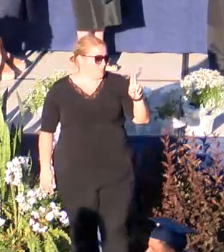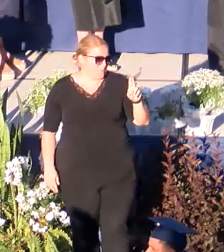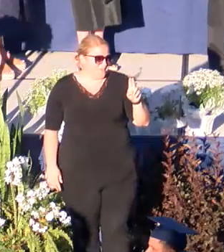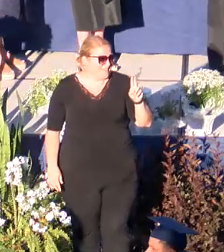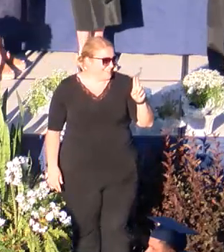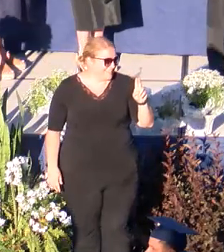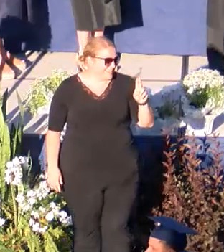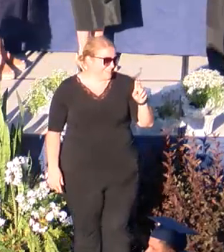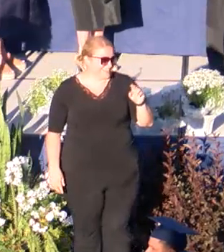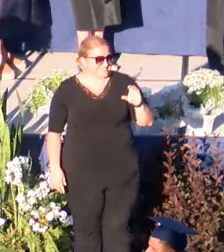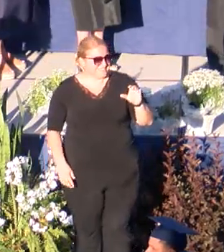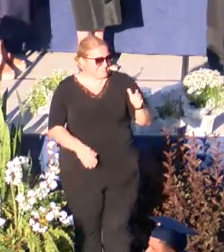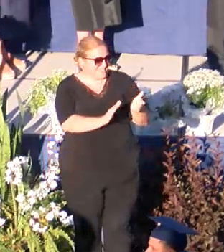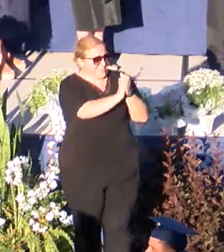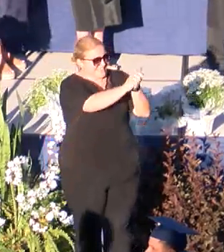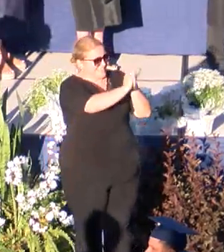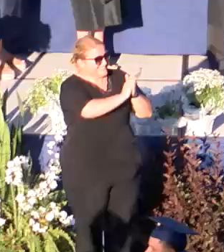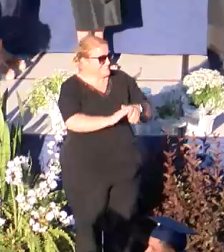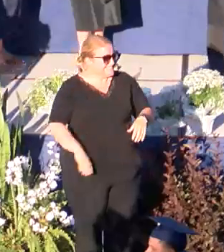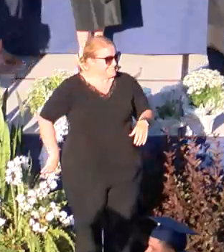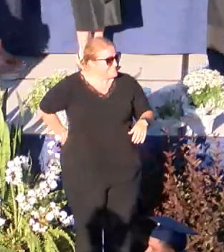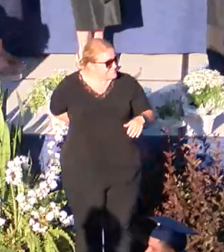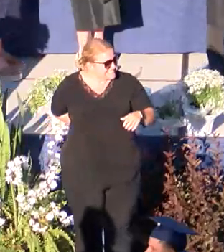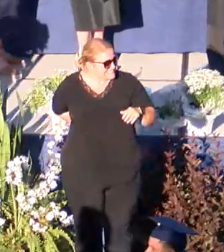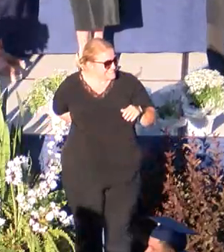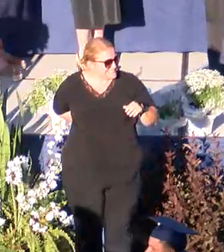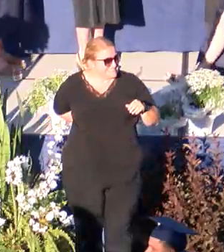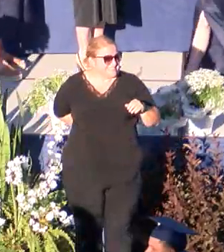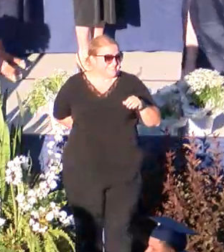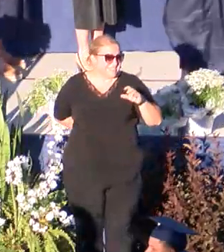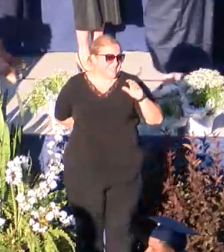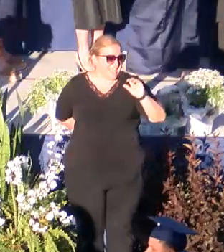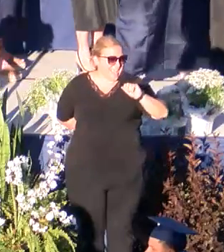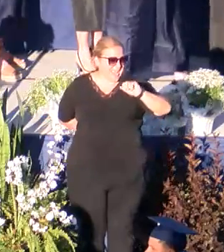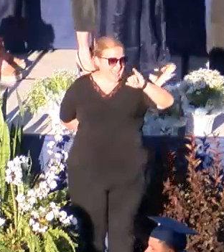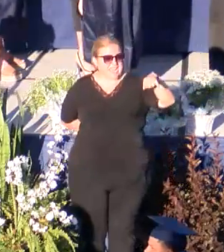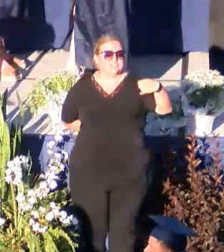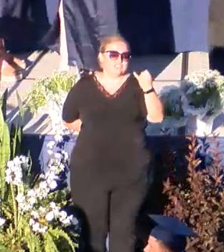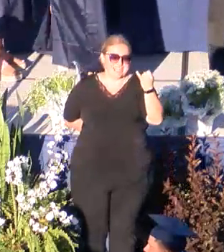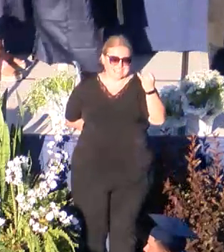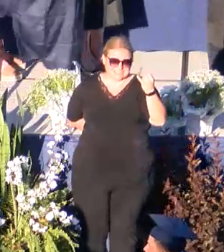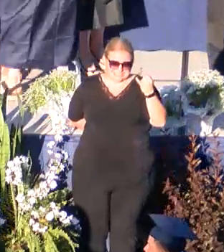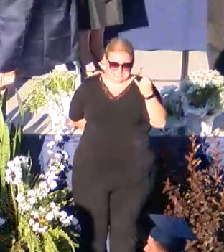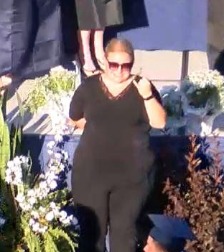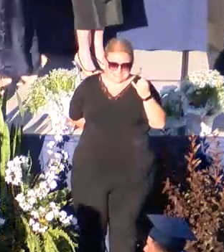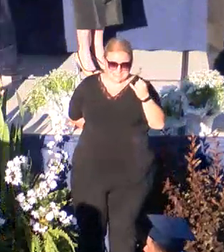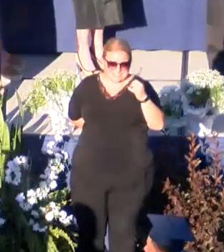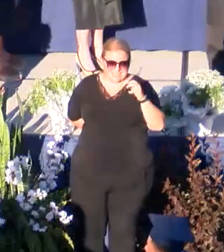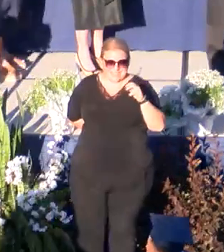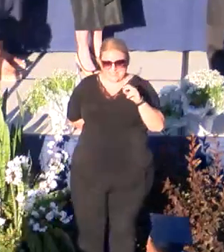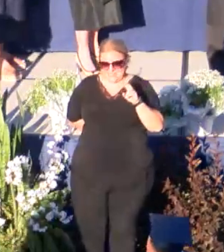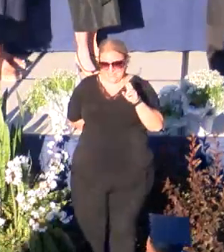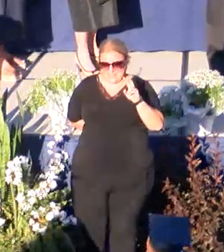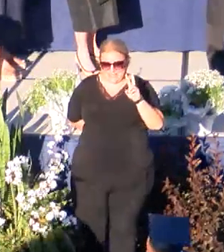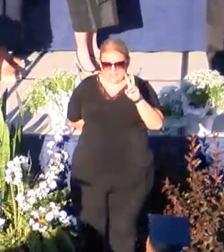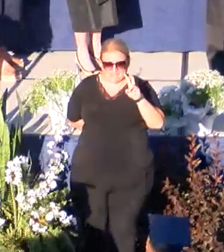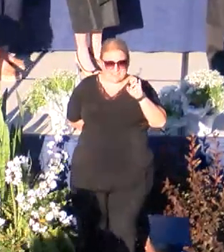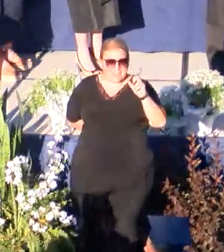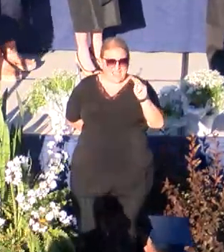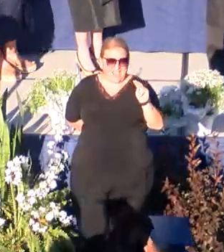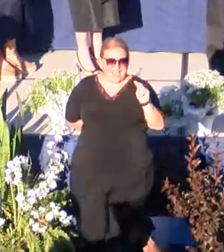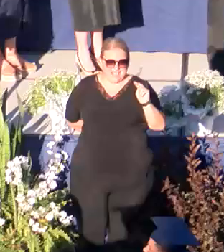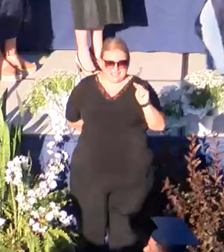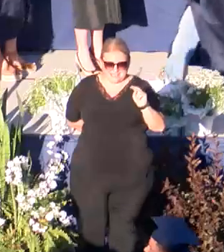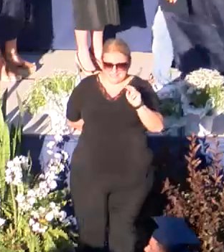Kiera Savage. AJ Vongpachan. Dion Montes.